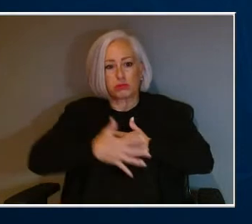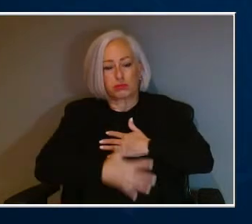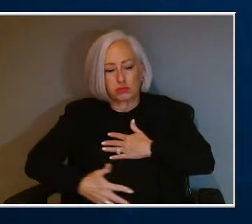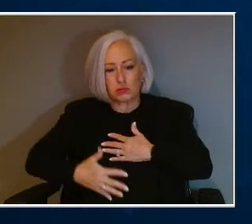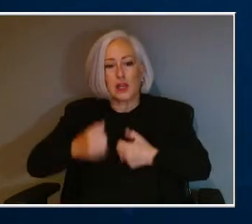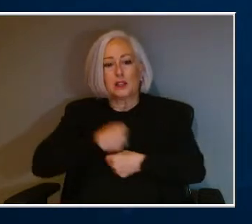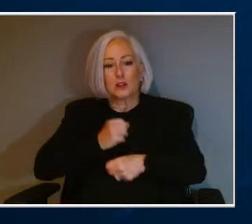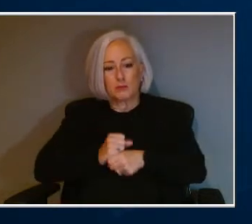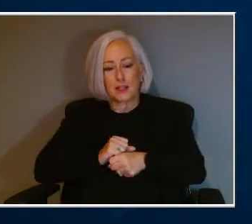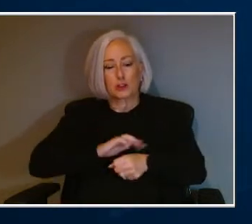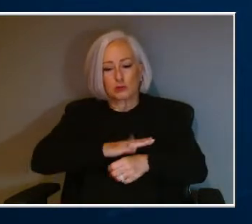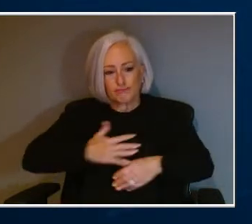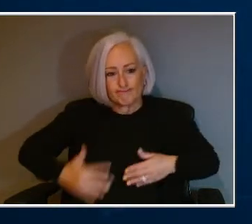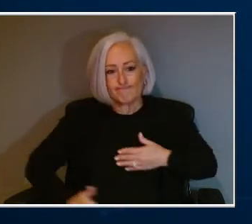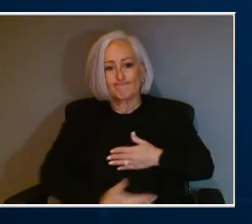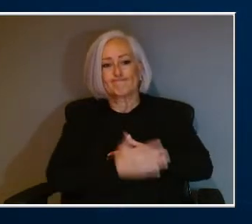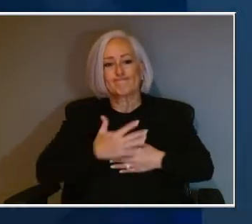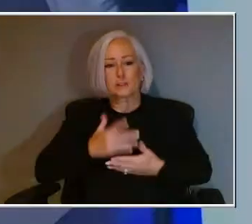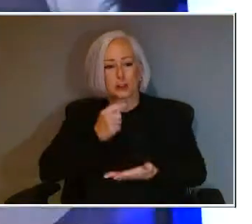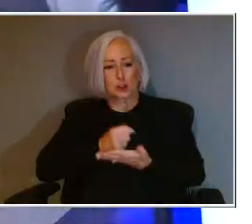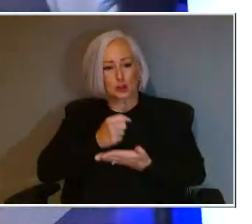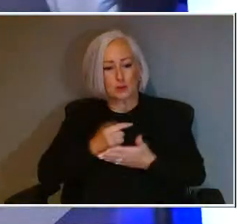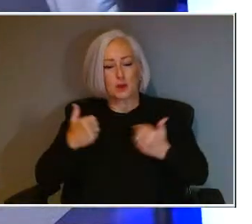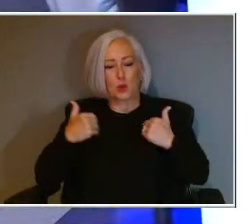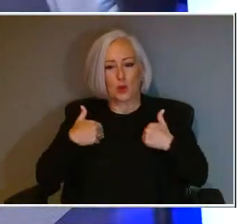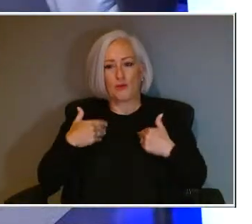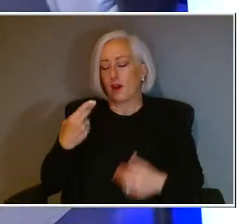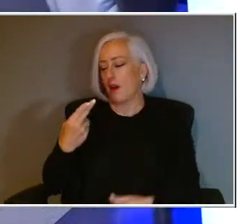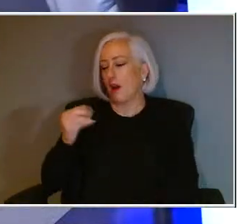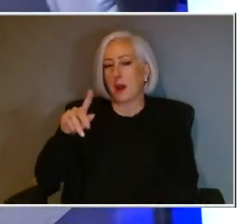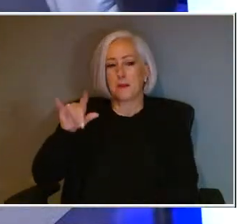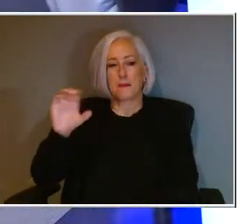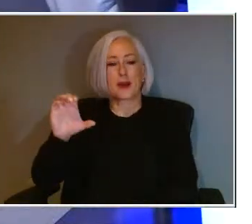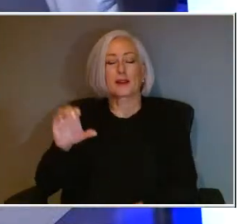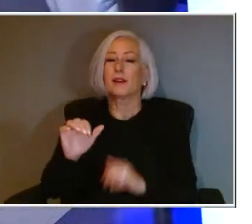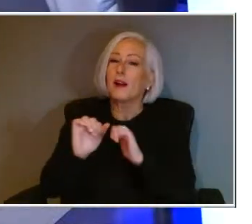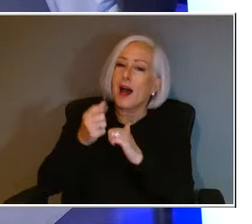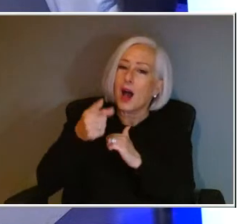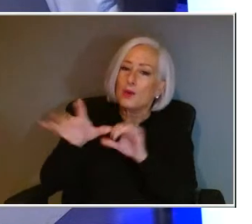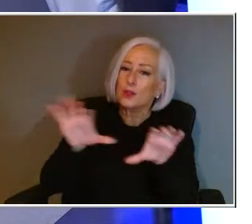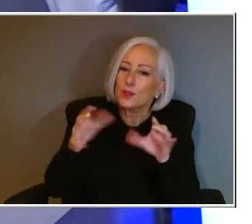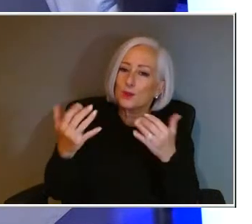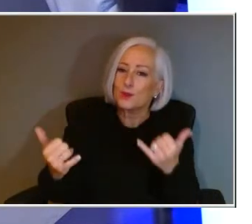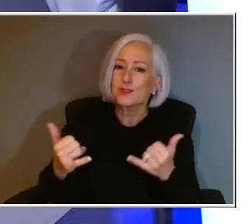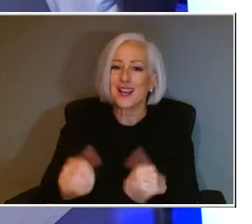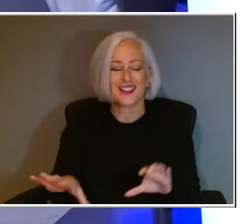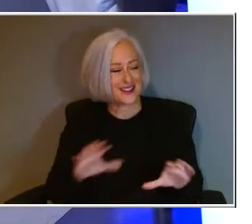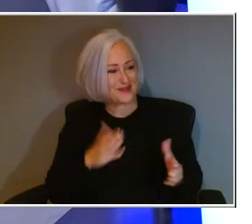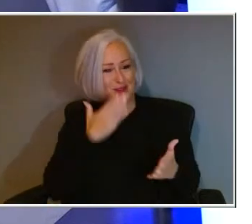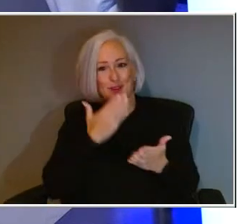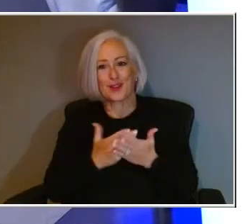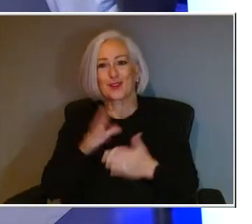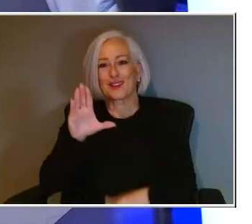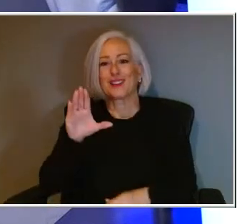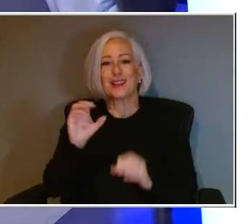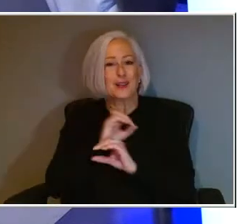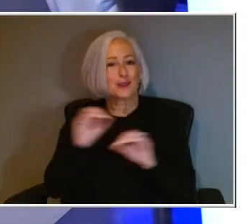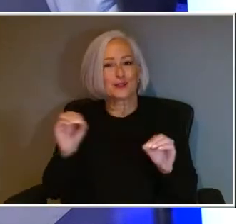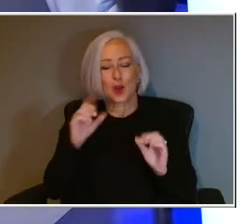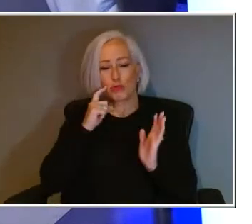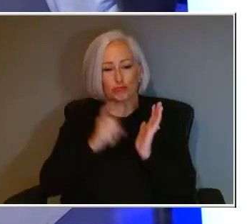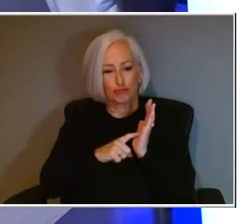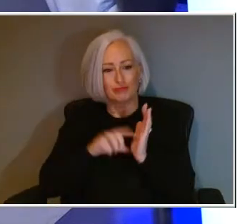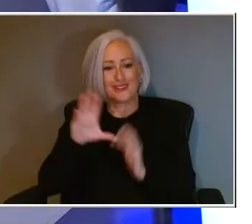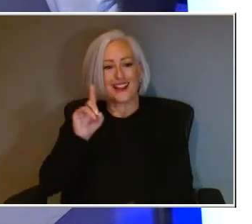treated with the HIPEC. So how are you doing today? Doing good, cancer-free, and